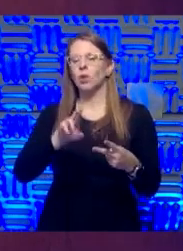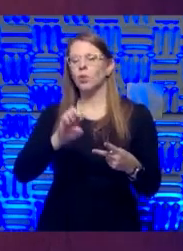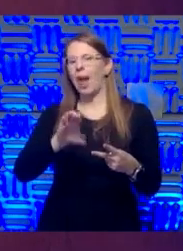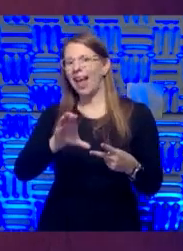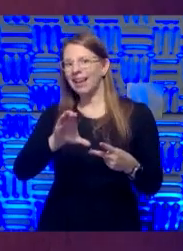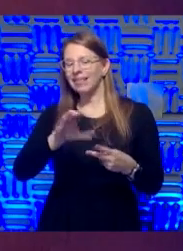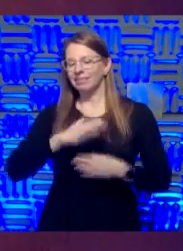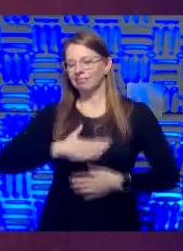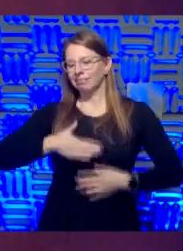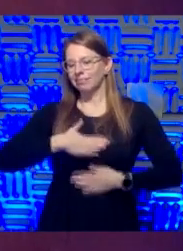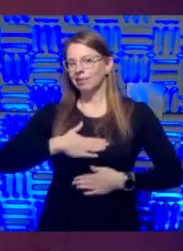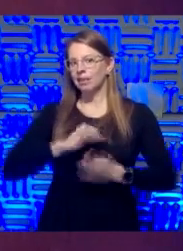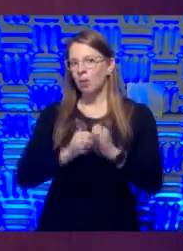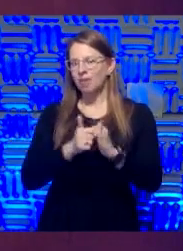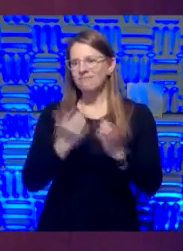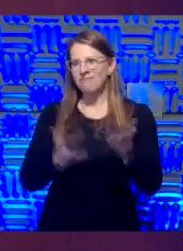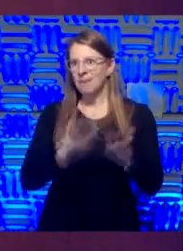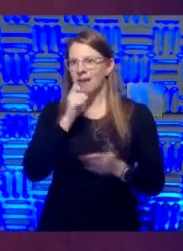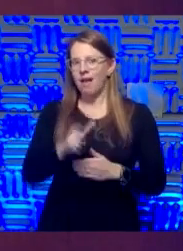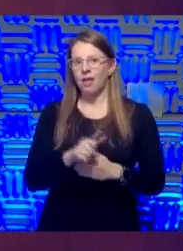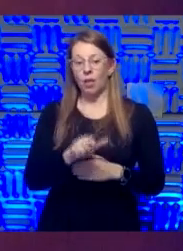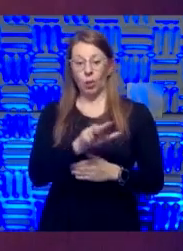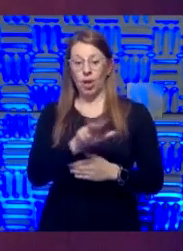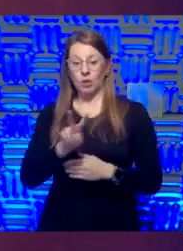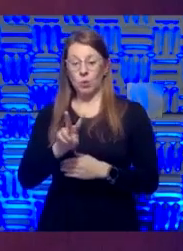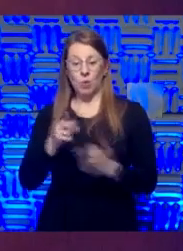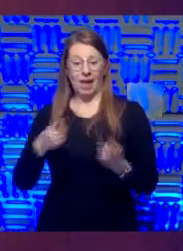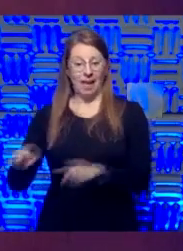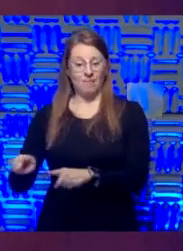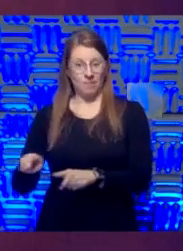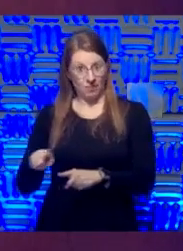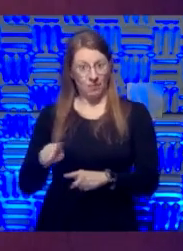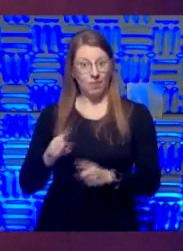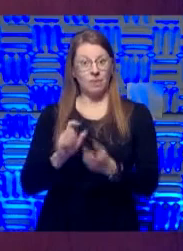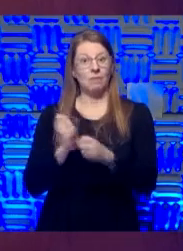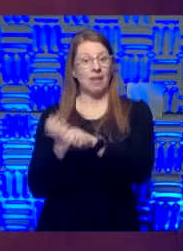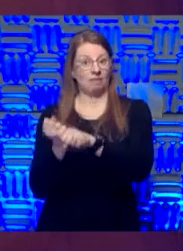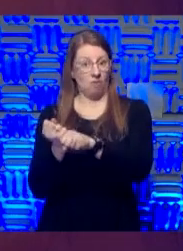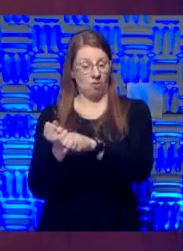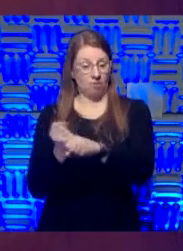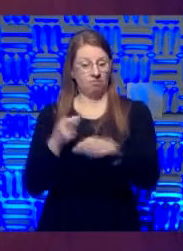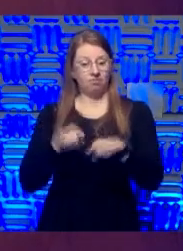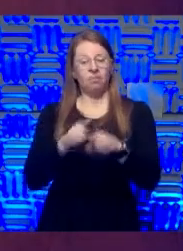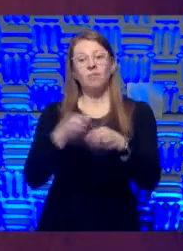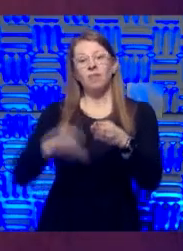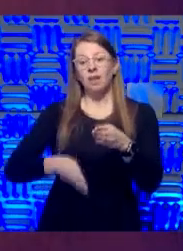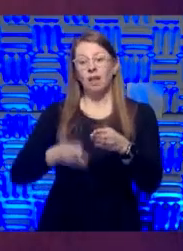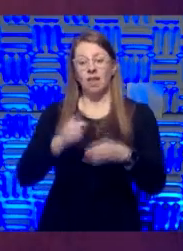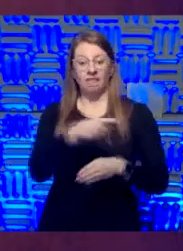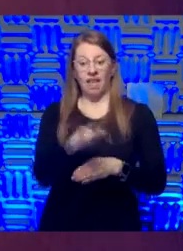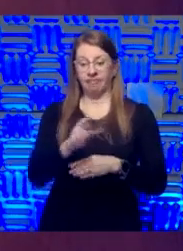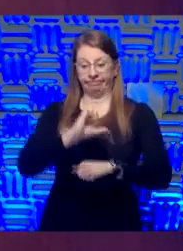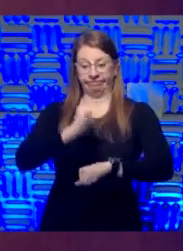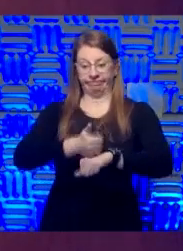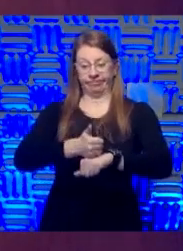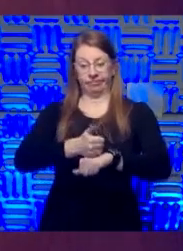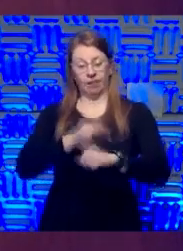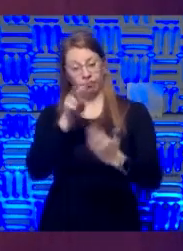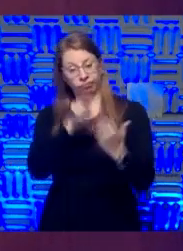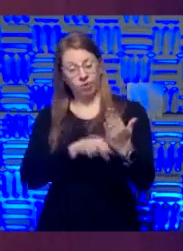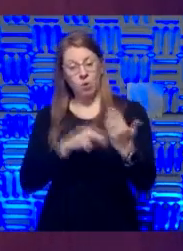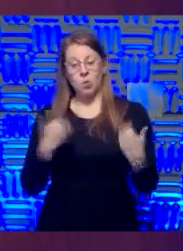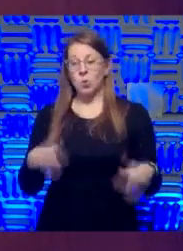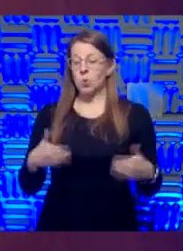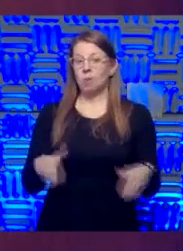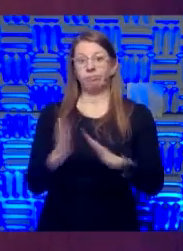maybe not. Now, the 3-2 baseball that occurred on the weekend, I read a lot of the things that they had implemented, and it sounded outstanding. So